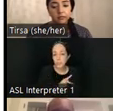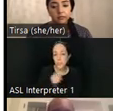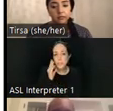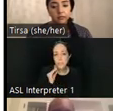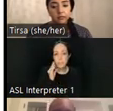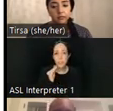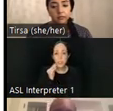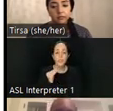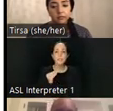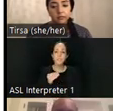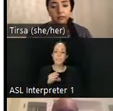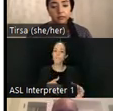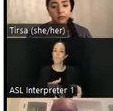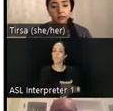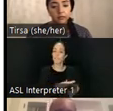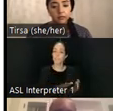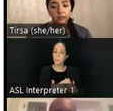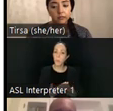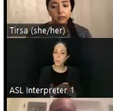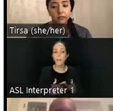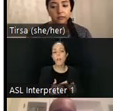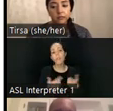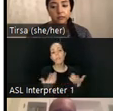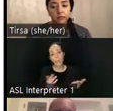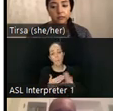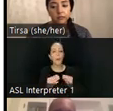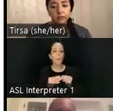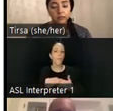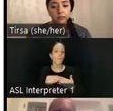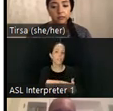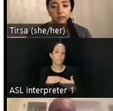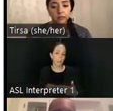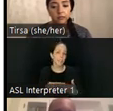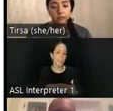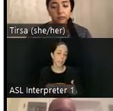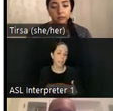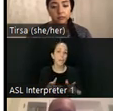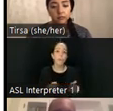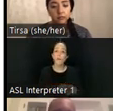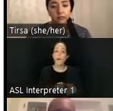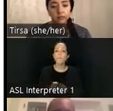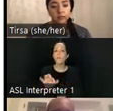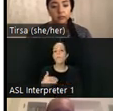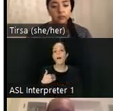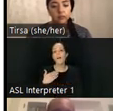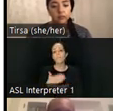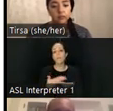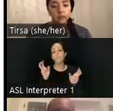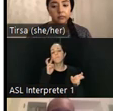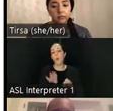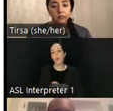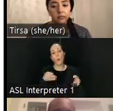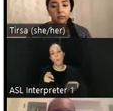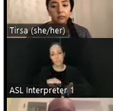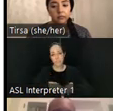around that being too rigid is to then have some sort of open seats where you say, these seats